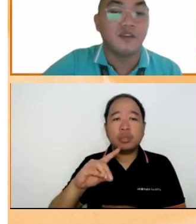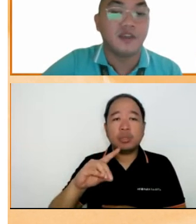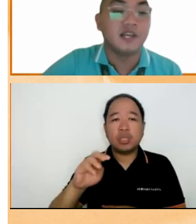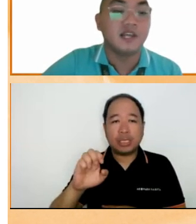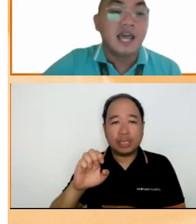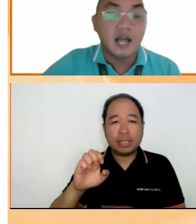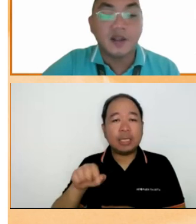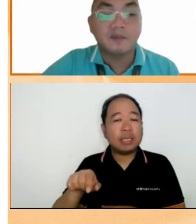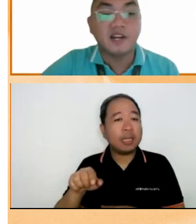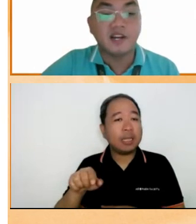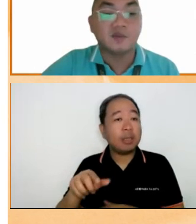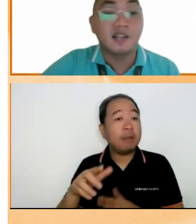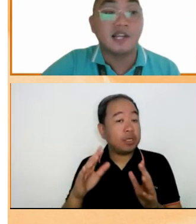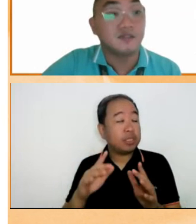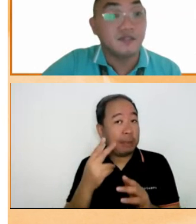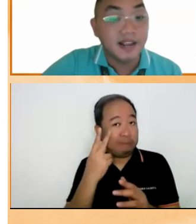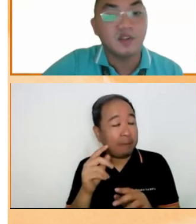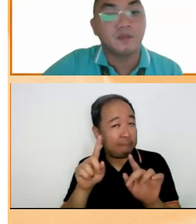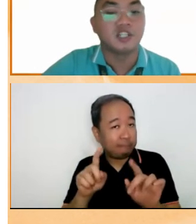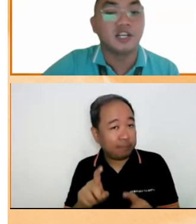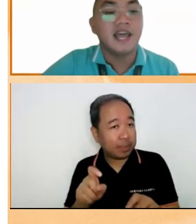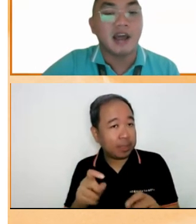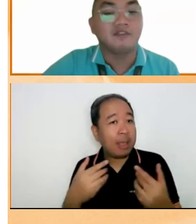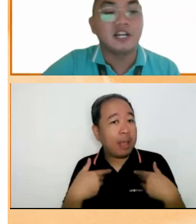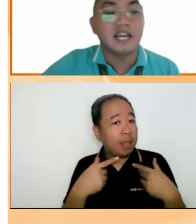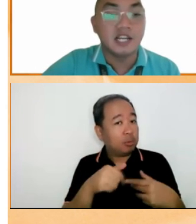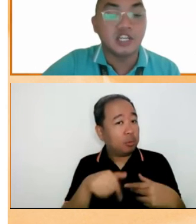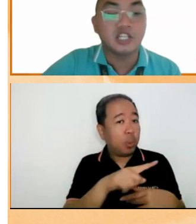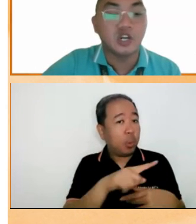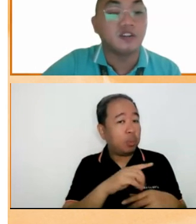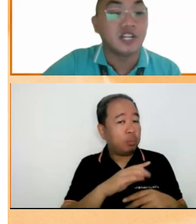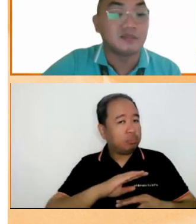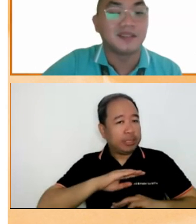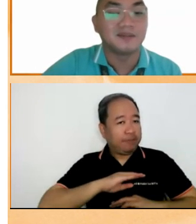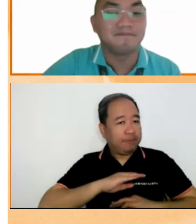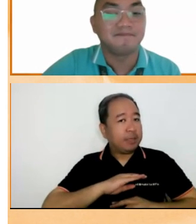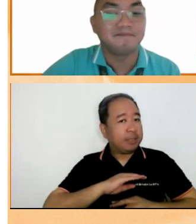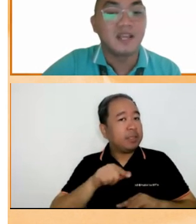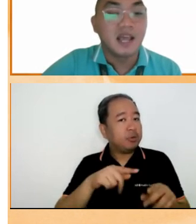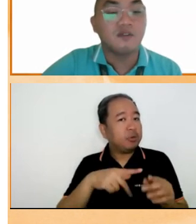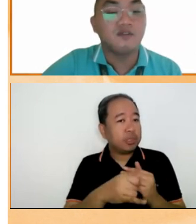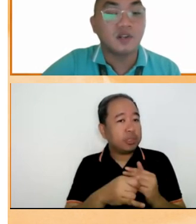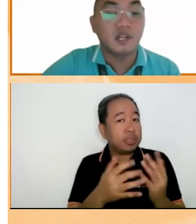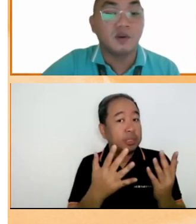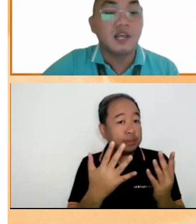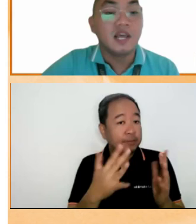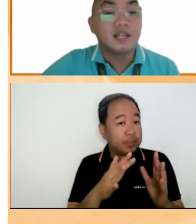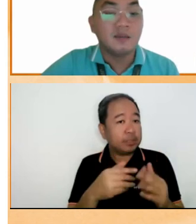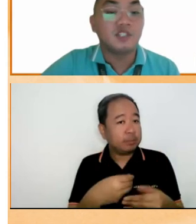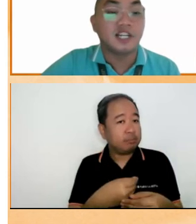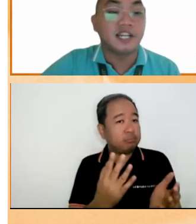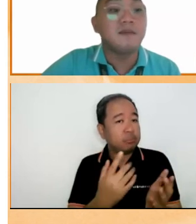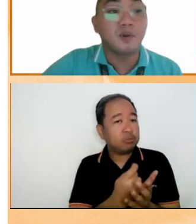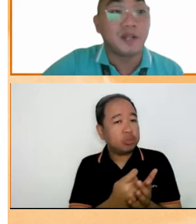of the pilot phase, healthcare providers were highly satisfied with the project after the initiation of the treatment. And of course, there